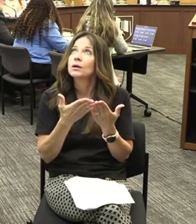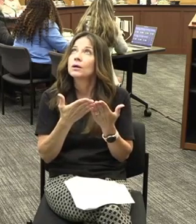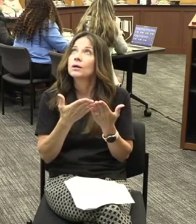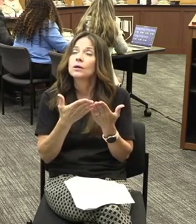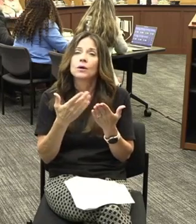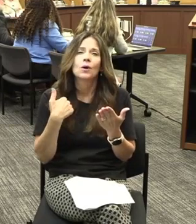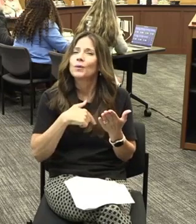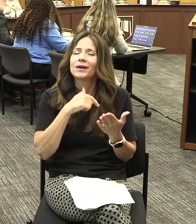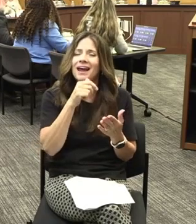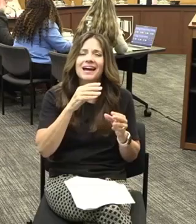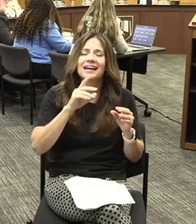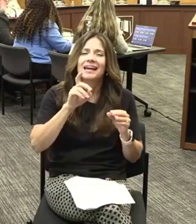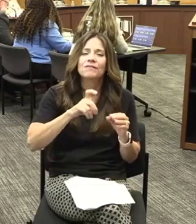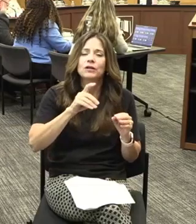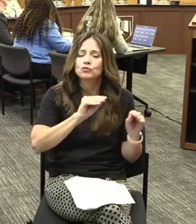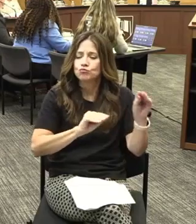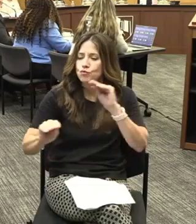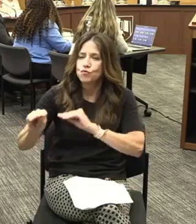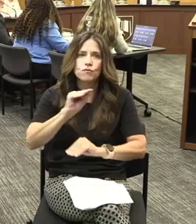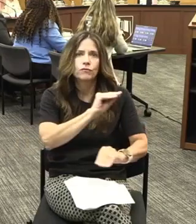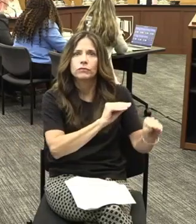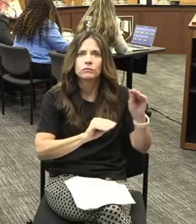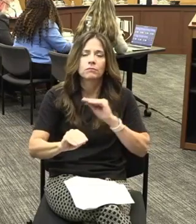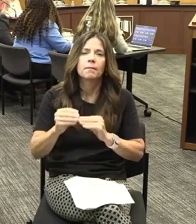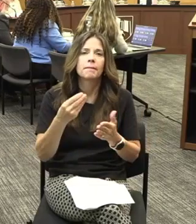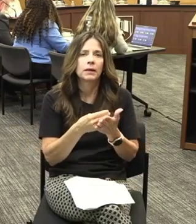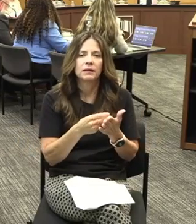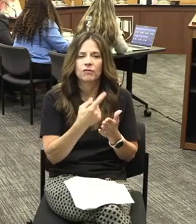having to make motions to move money from one account to another.